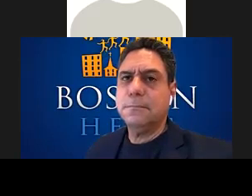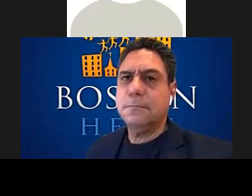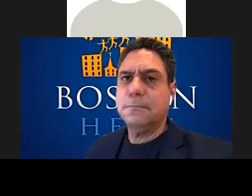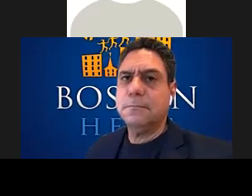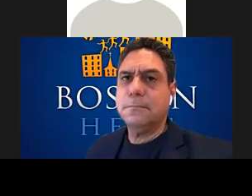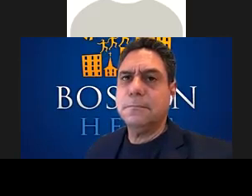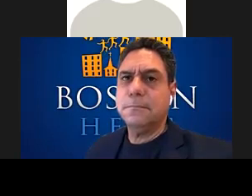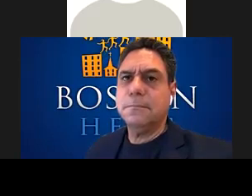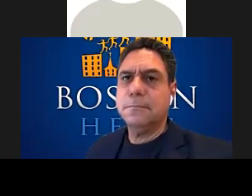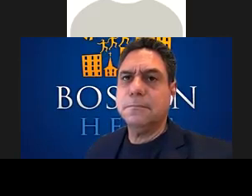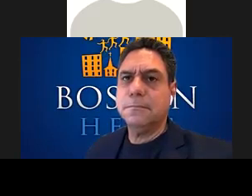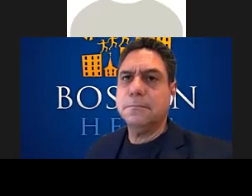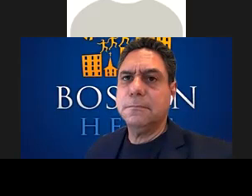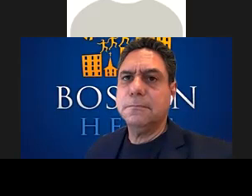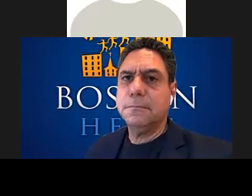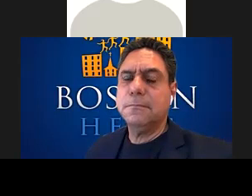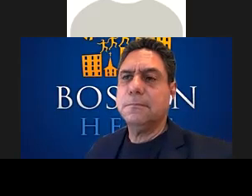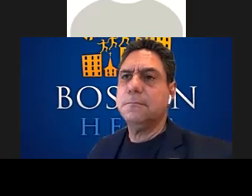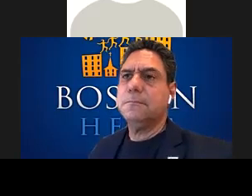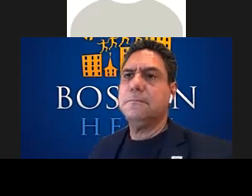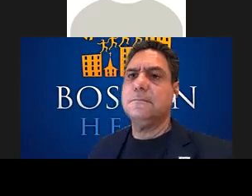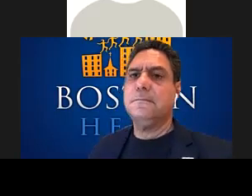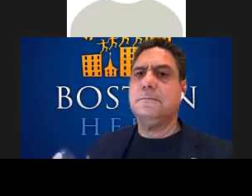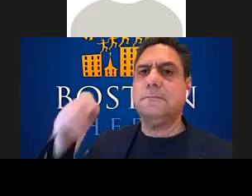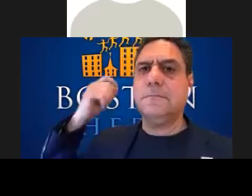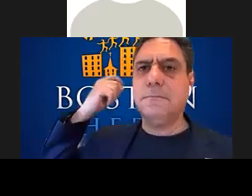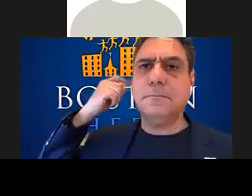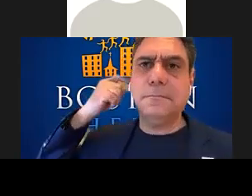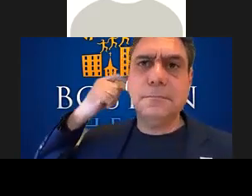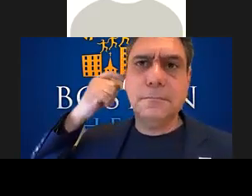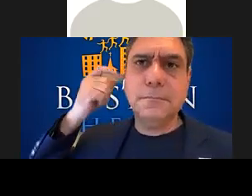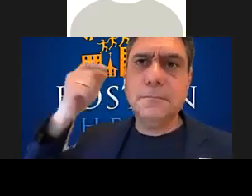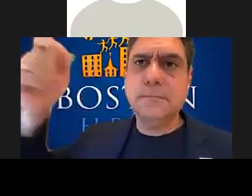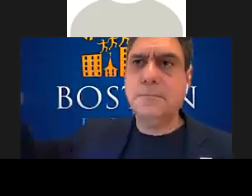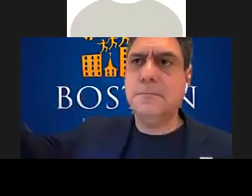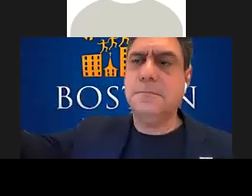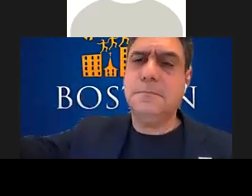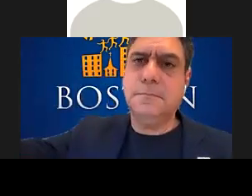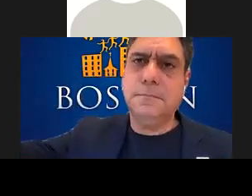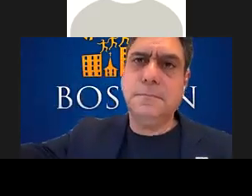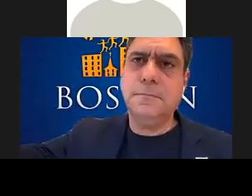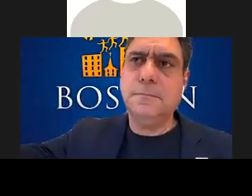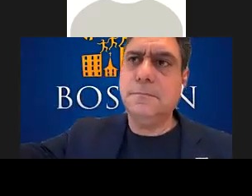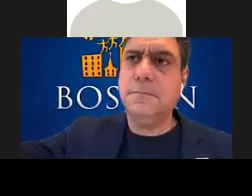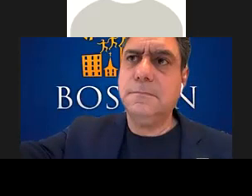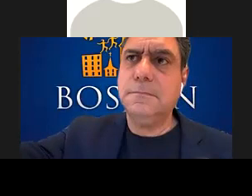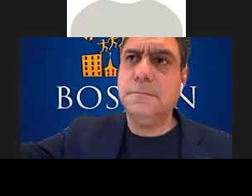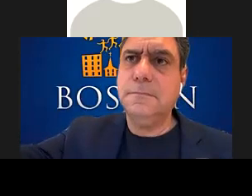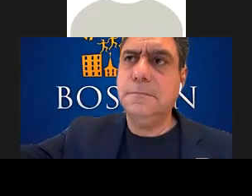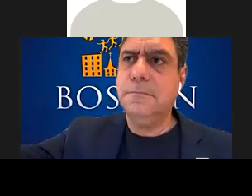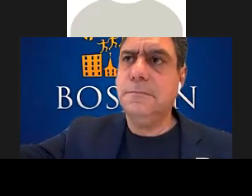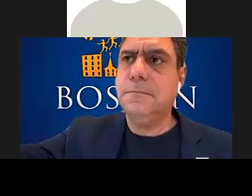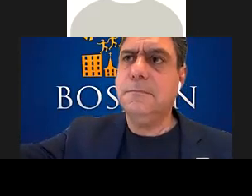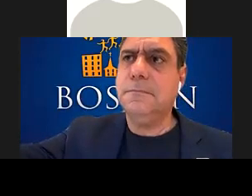actual deliberation that will occur next Tuesday. You can do